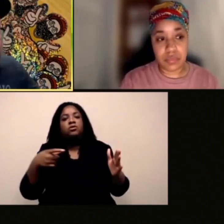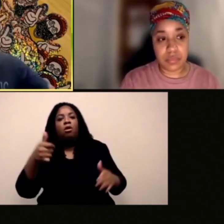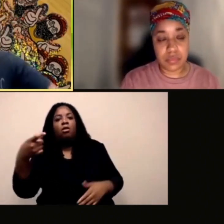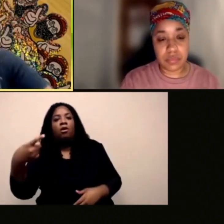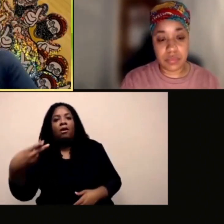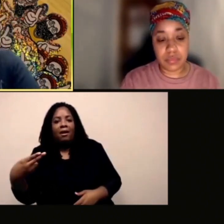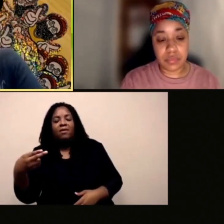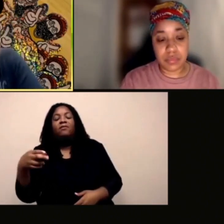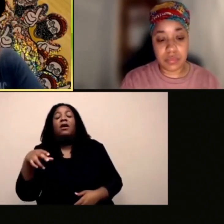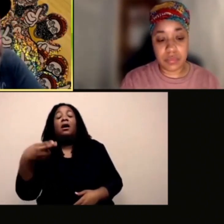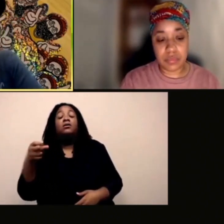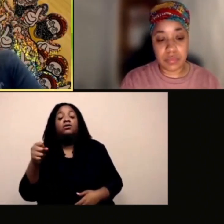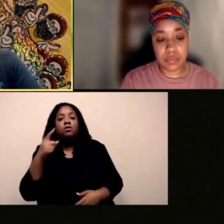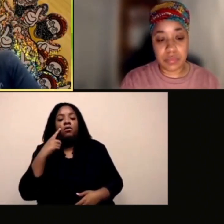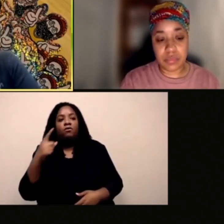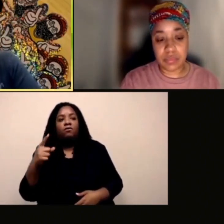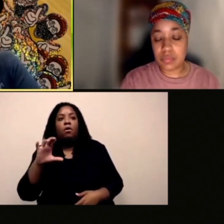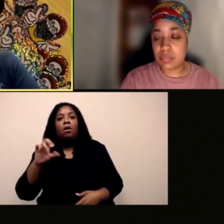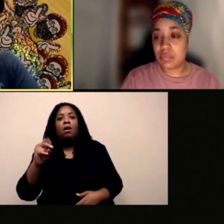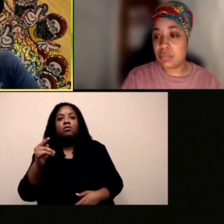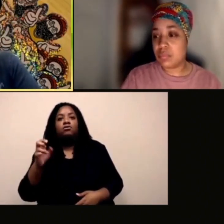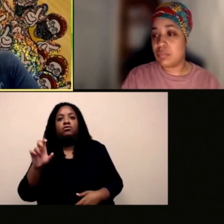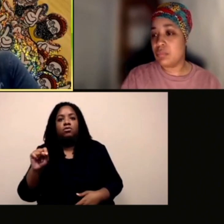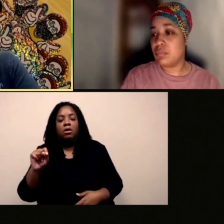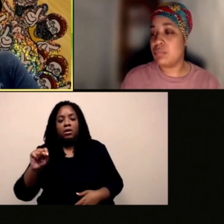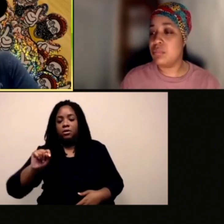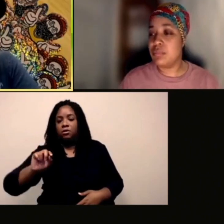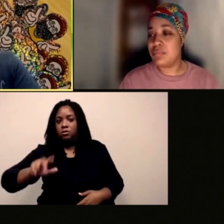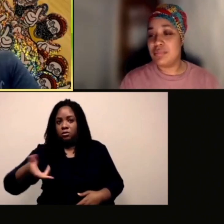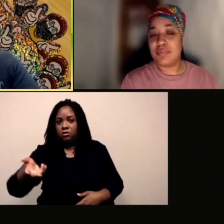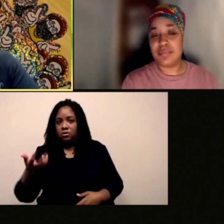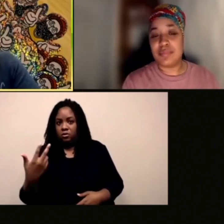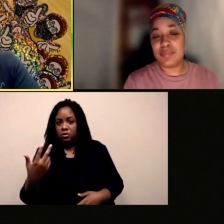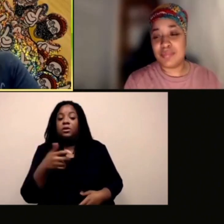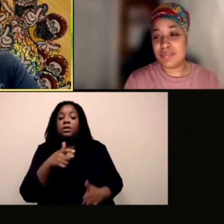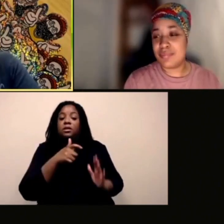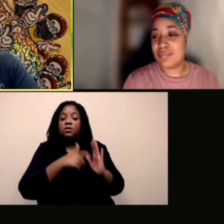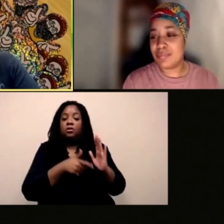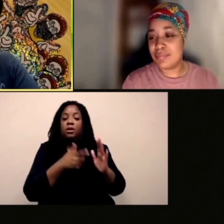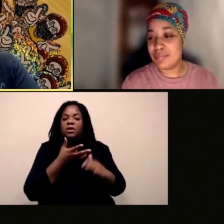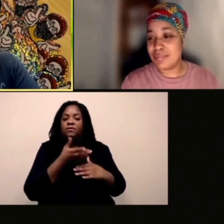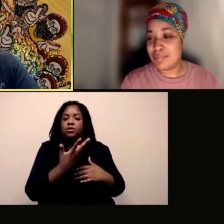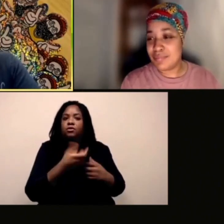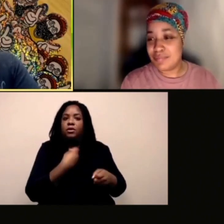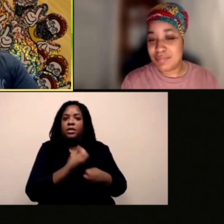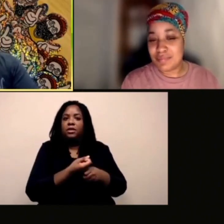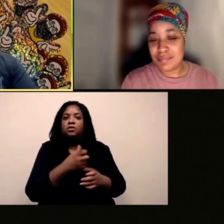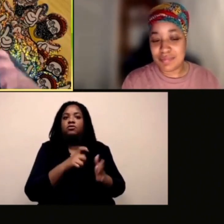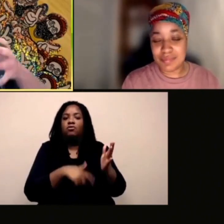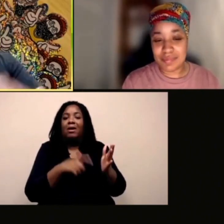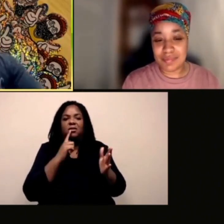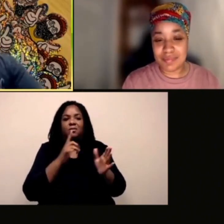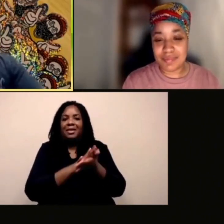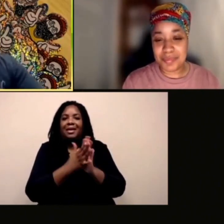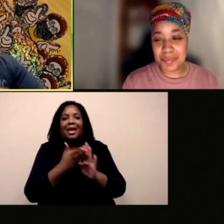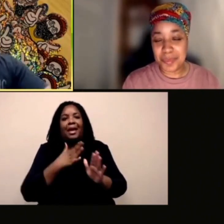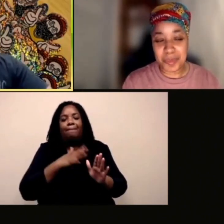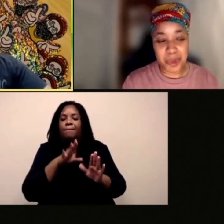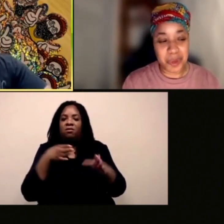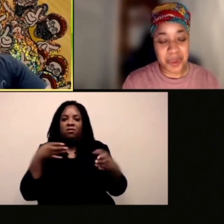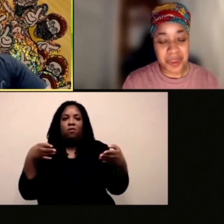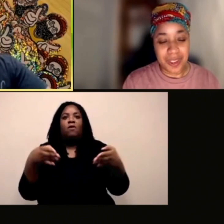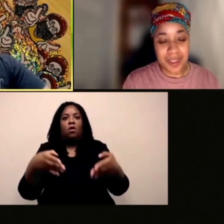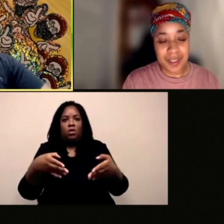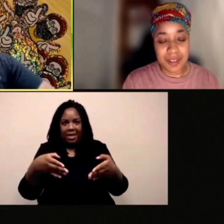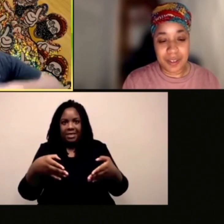3. For those 10 years, my Scratch became, after my first 2 years of teaching, pretty much became my center point, my